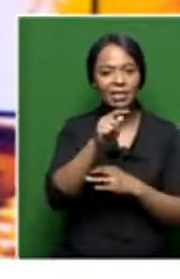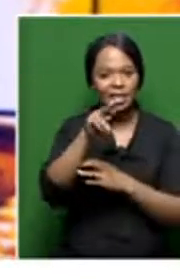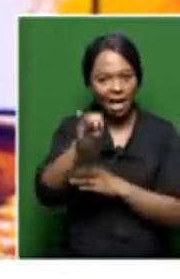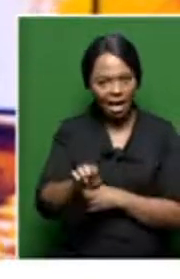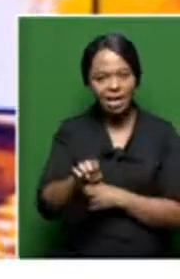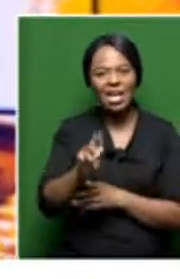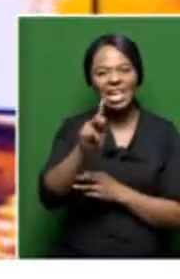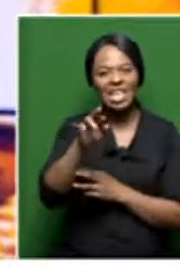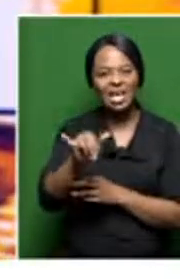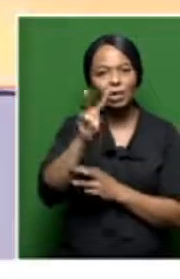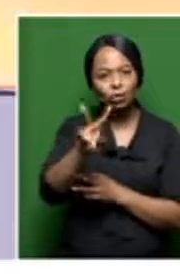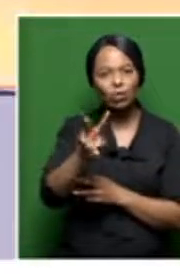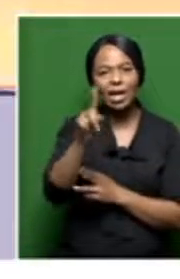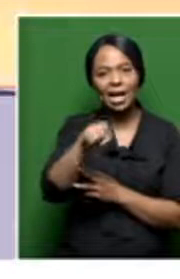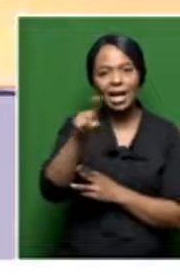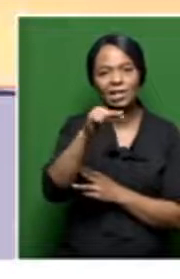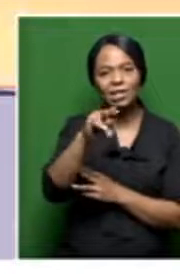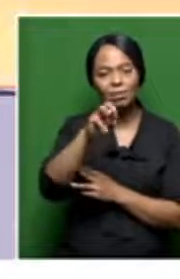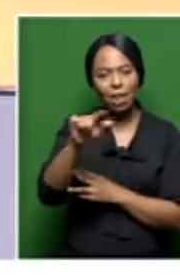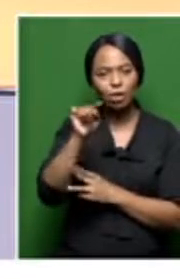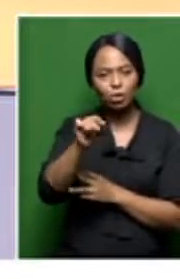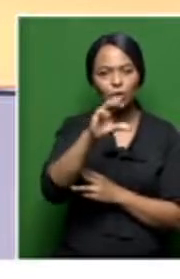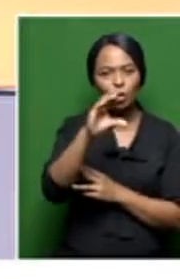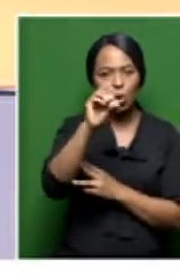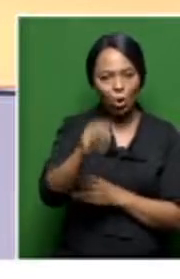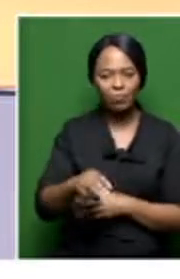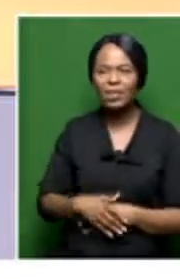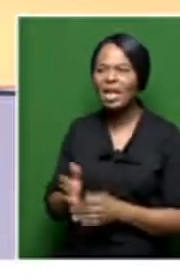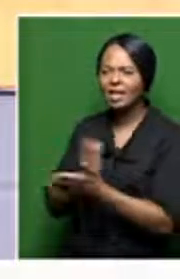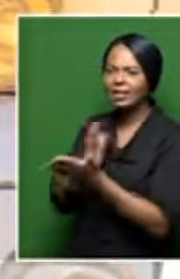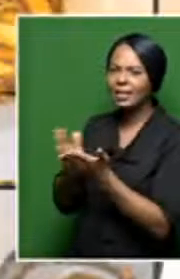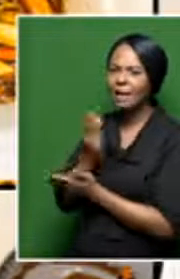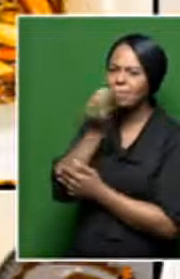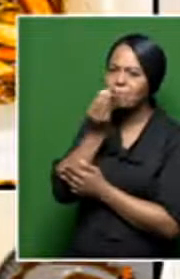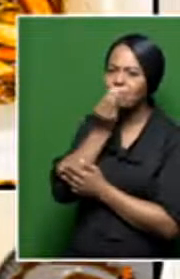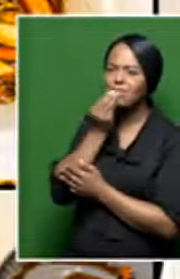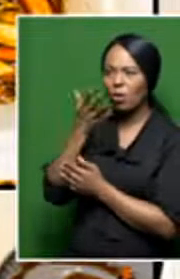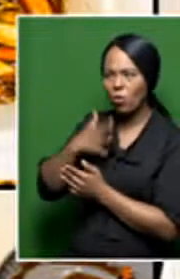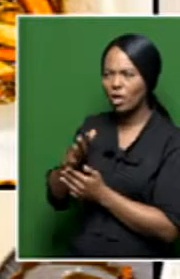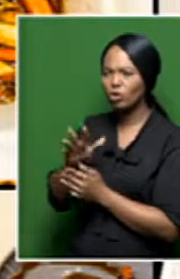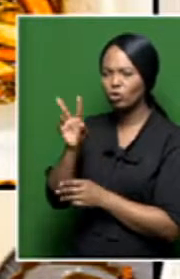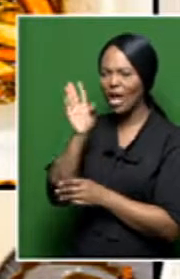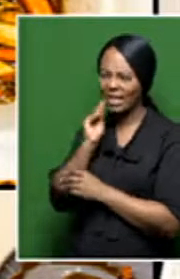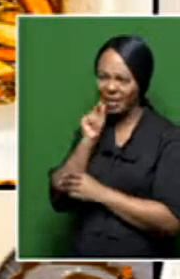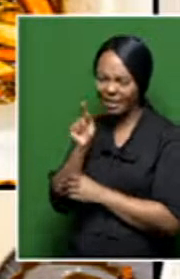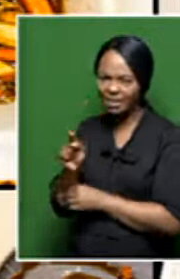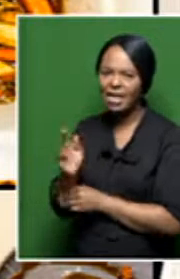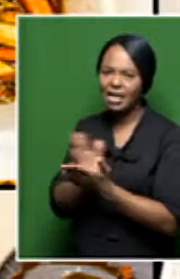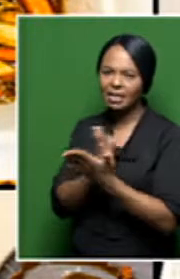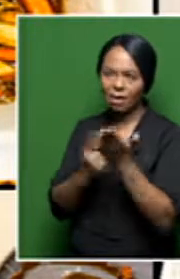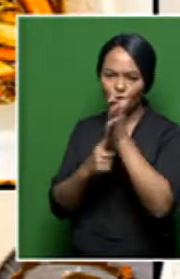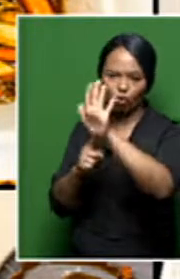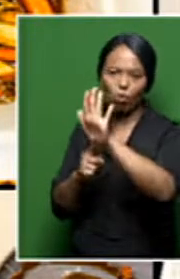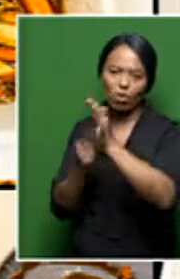lifestylewithkelly2@gmail.com. Okay. You know, I've been side-eyeing some of the images of your dishes, and I hope my colleagues will just put them up. I want us to take us through some of them.